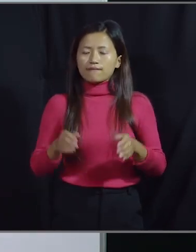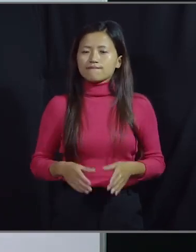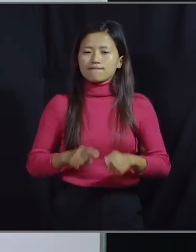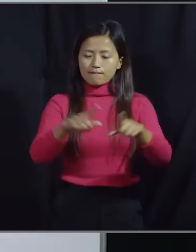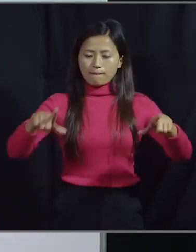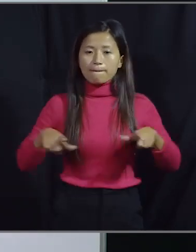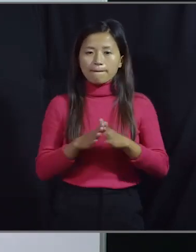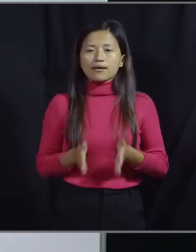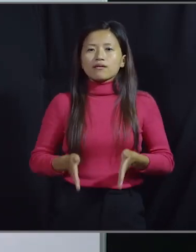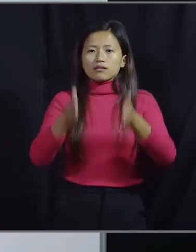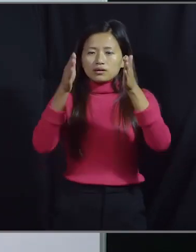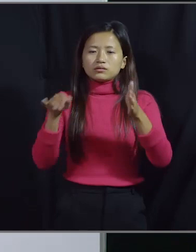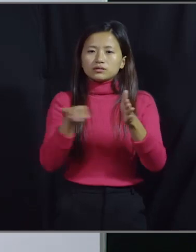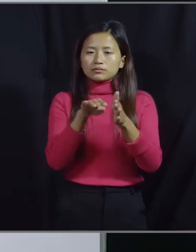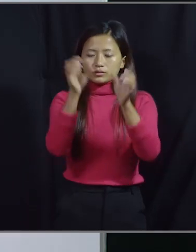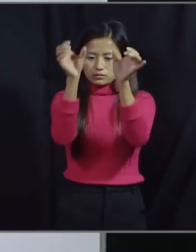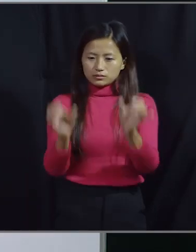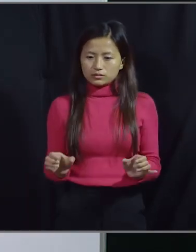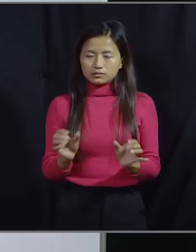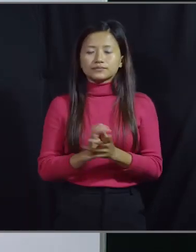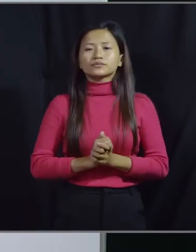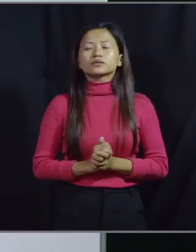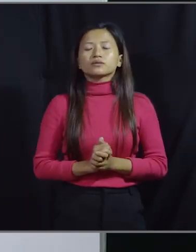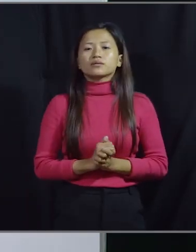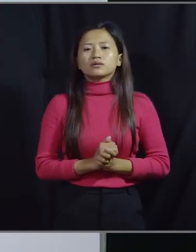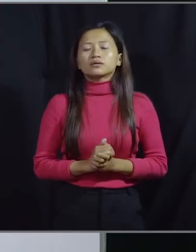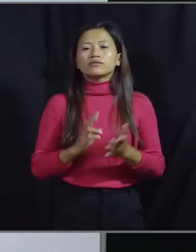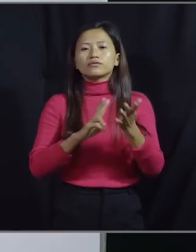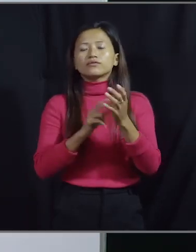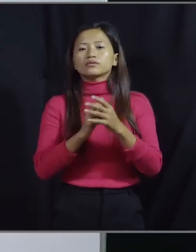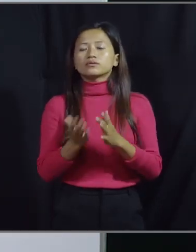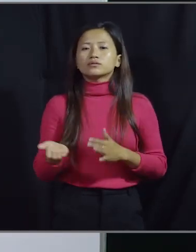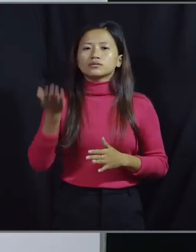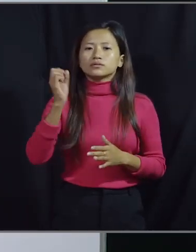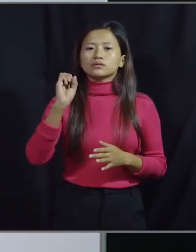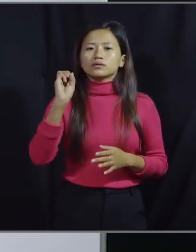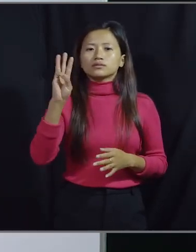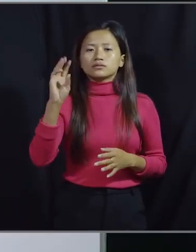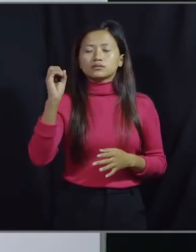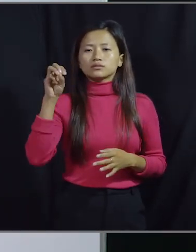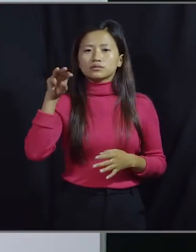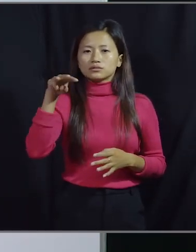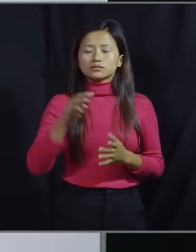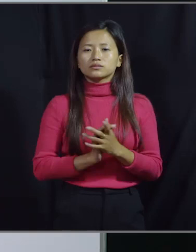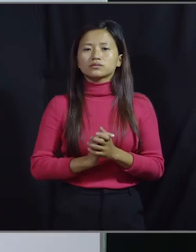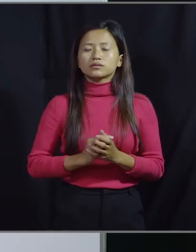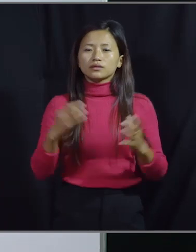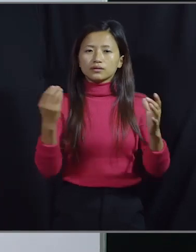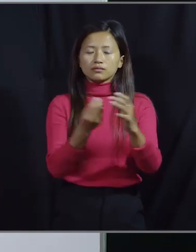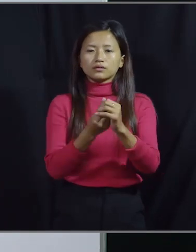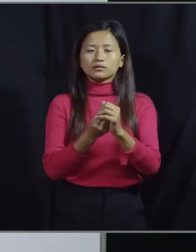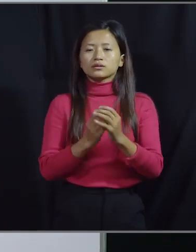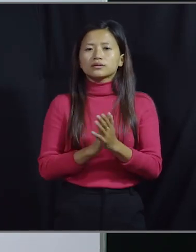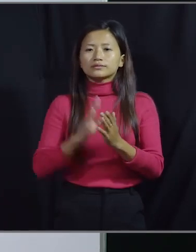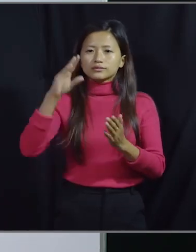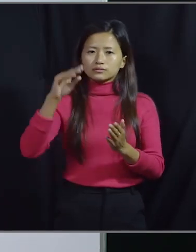by 30,000. Land and building value is increased by 30,000. Then at